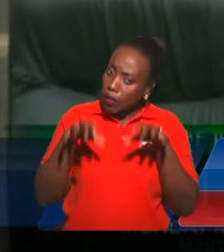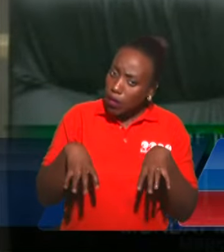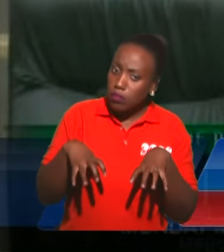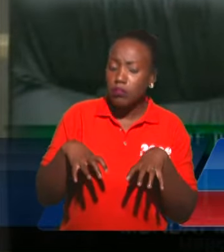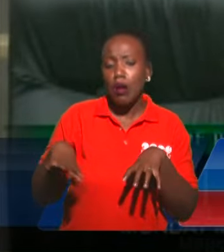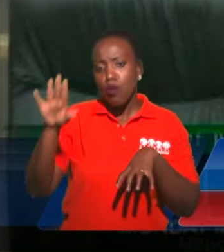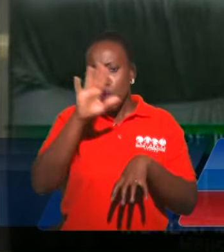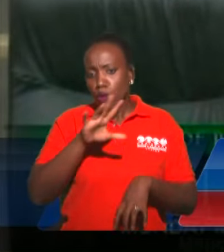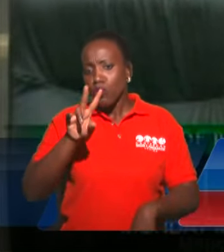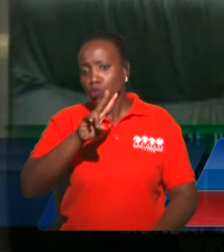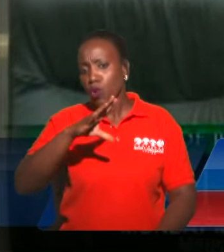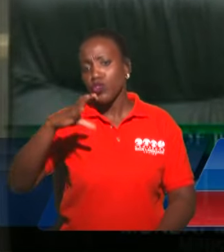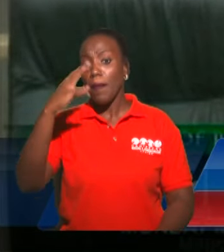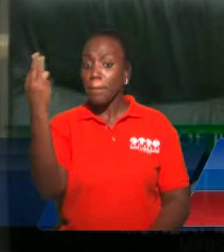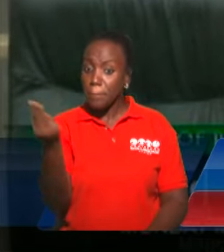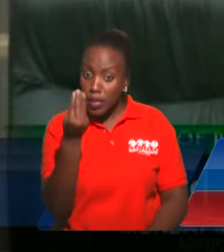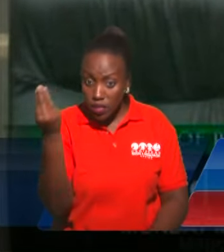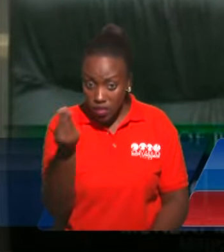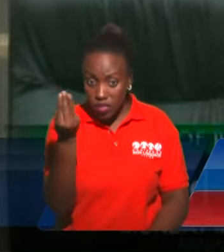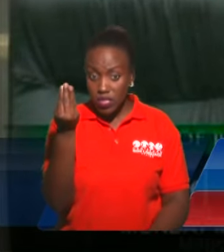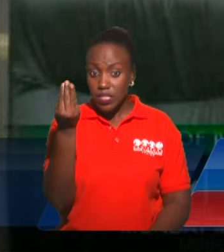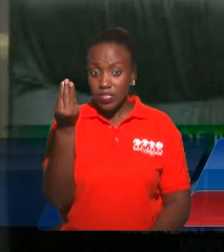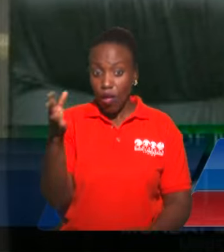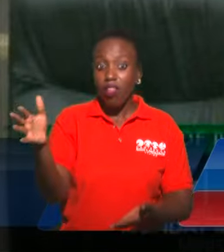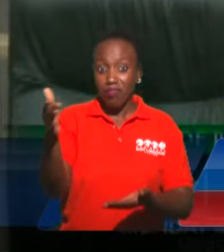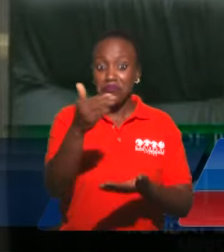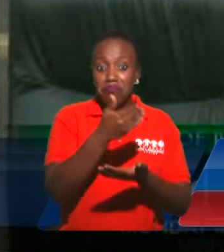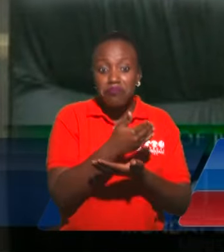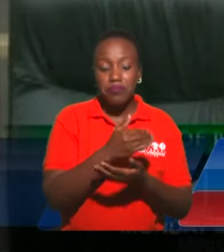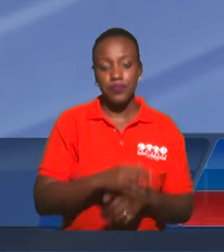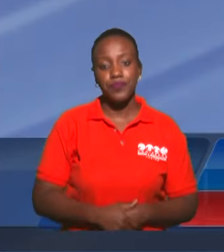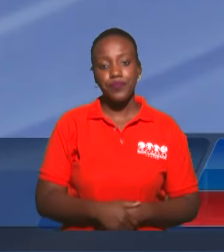around $200 million conservatively.